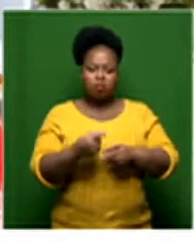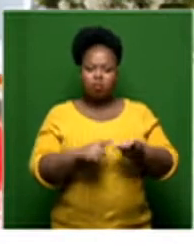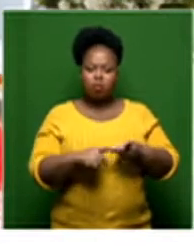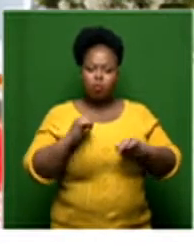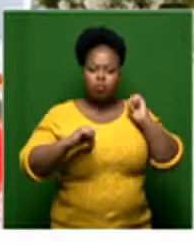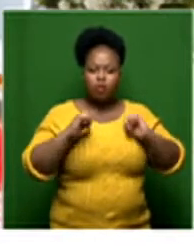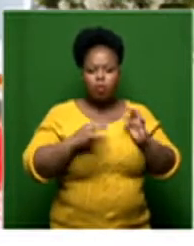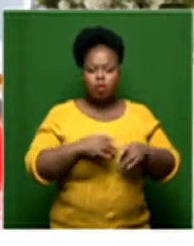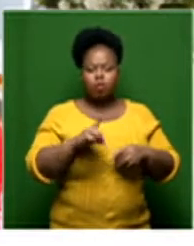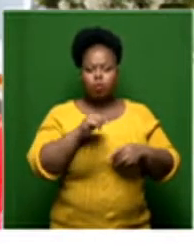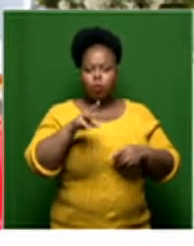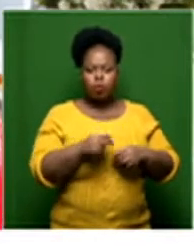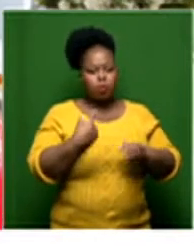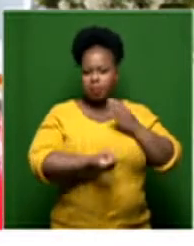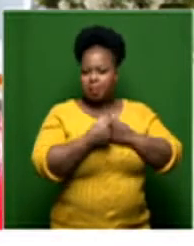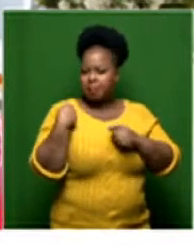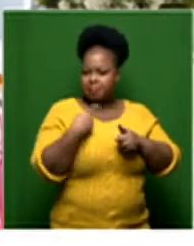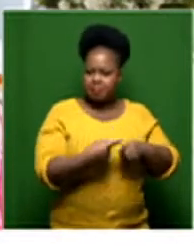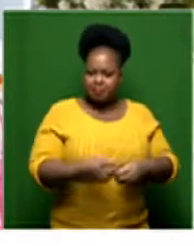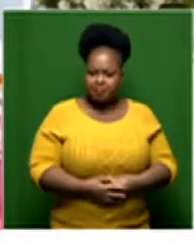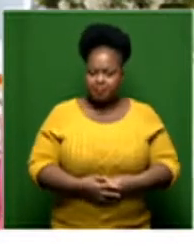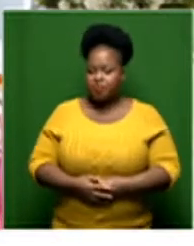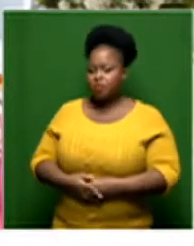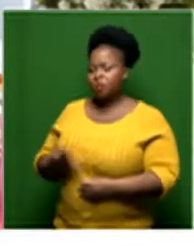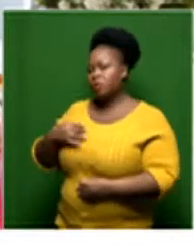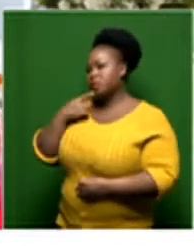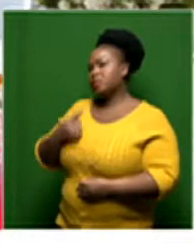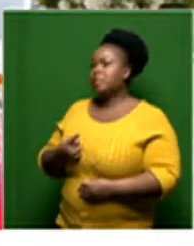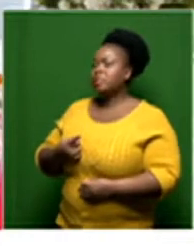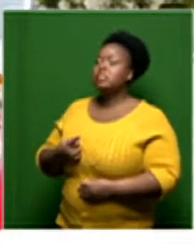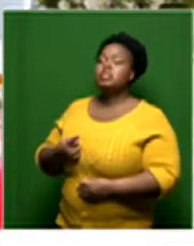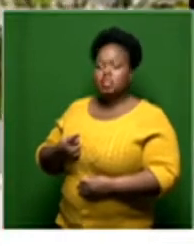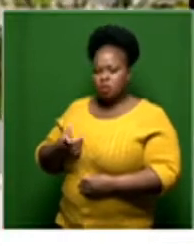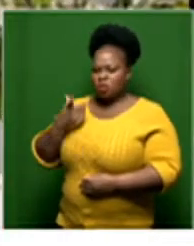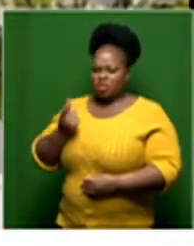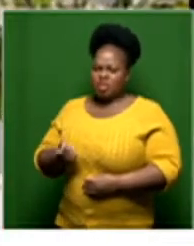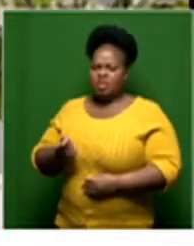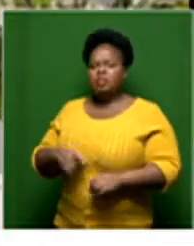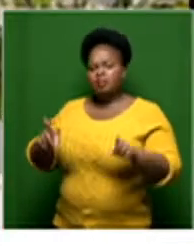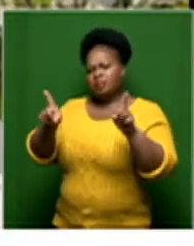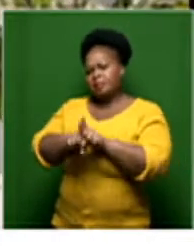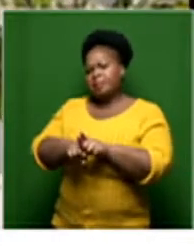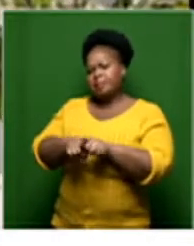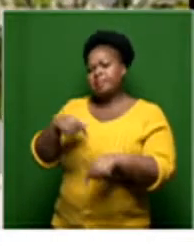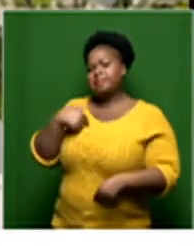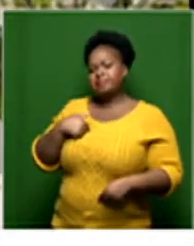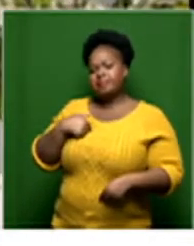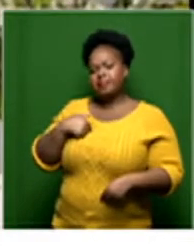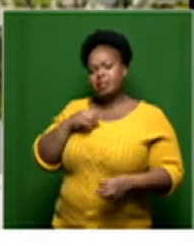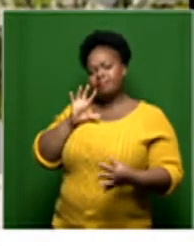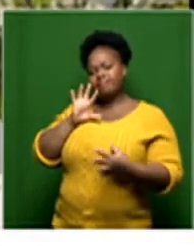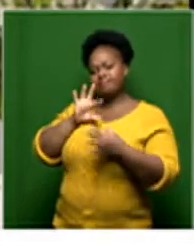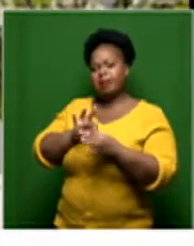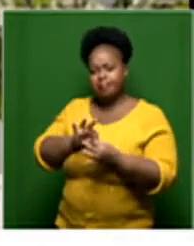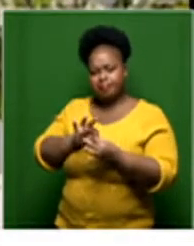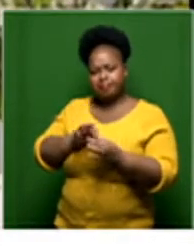happening at that time? As I say, that was what Dawn did. I was also very connected to